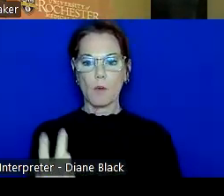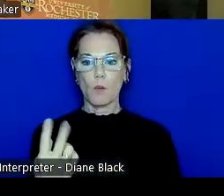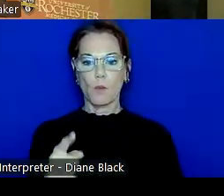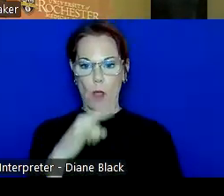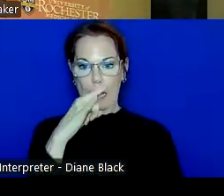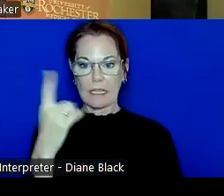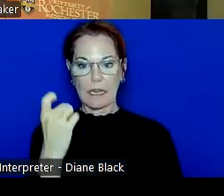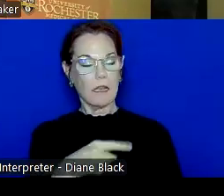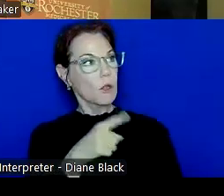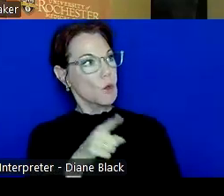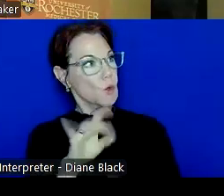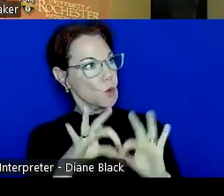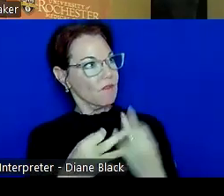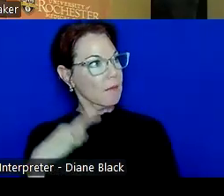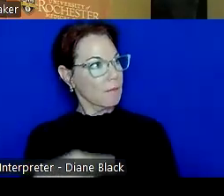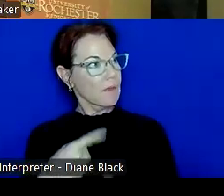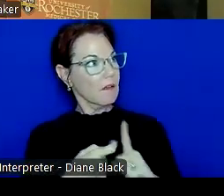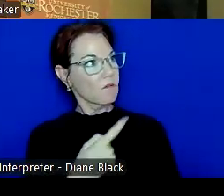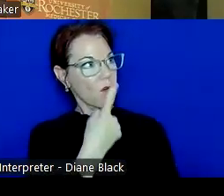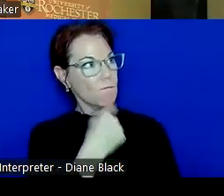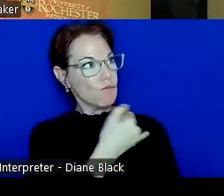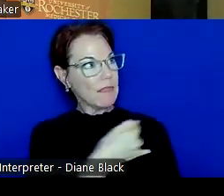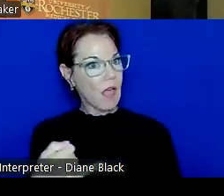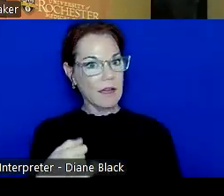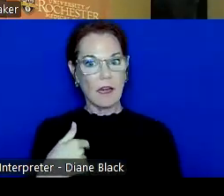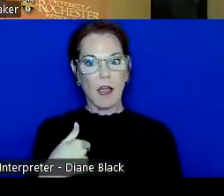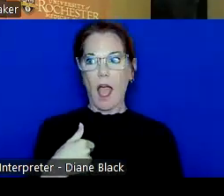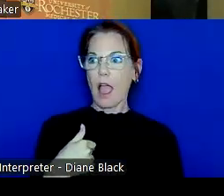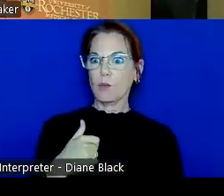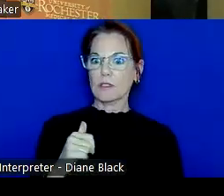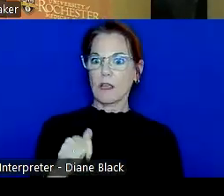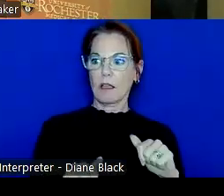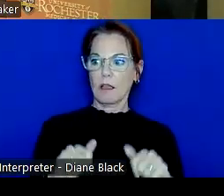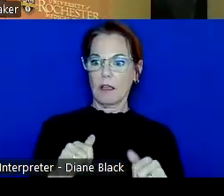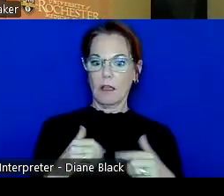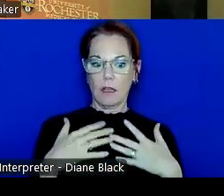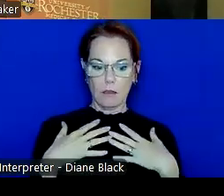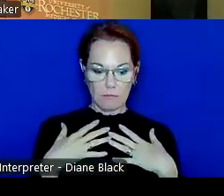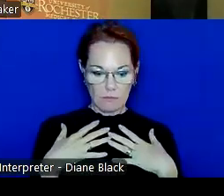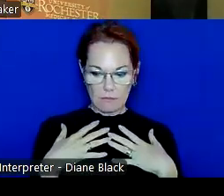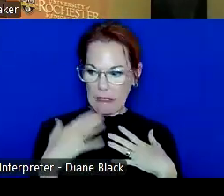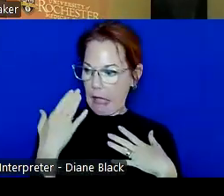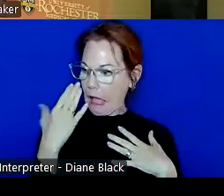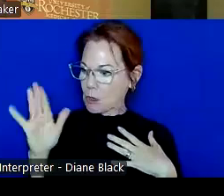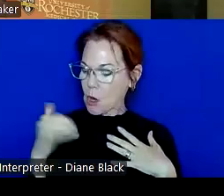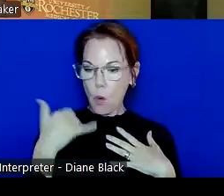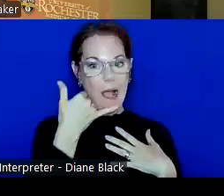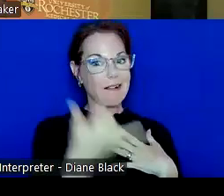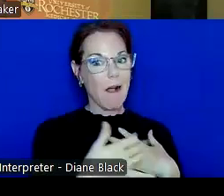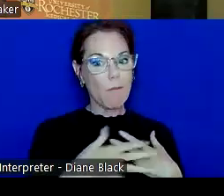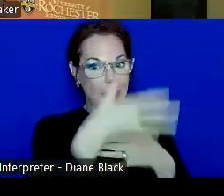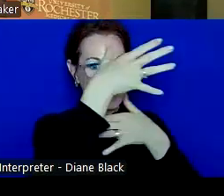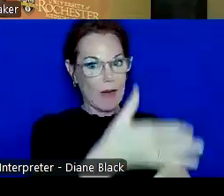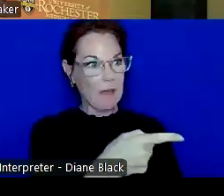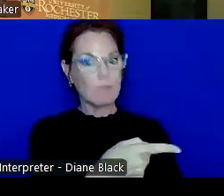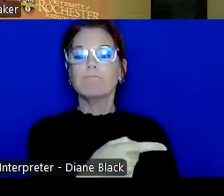redlining? And that was an uncomfortable moment. I had to say, I don't know. And I called my grandparents. And sure enough, both of them had been able to